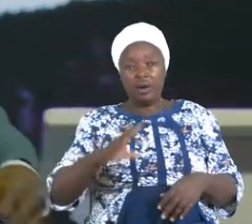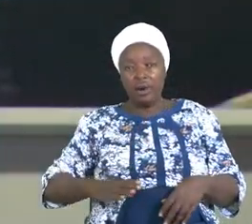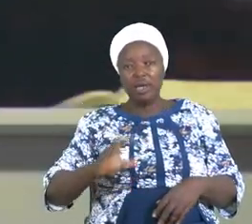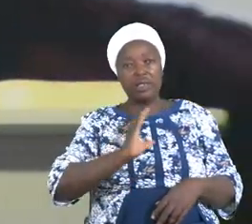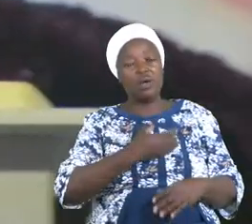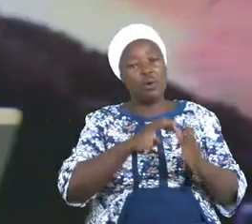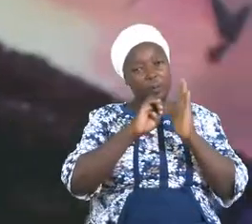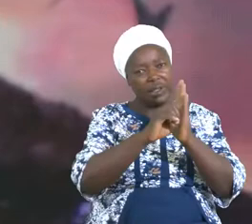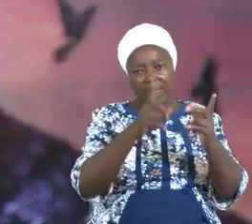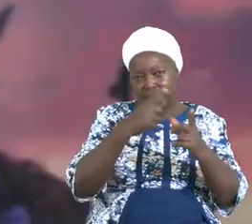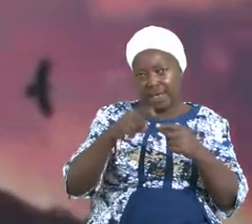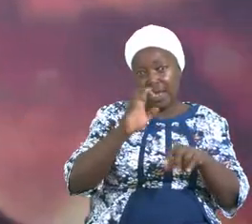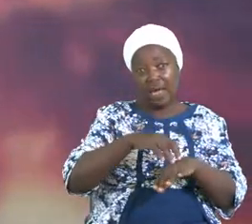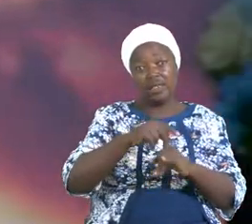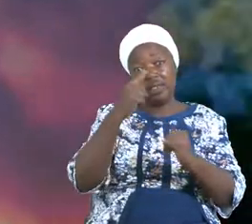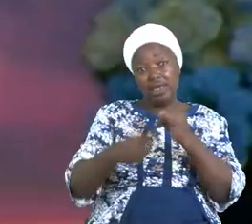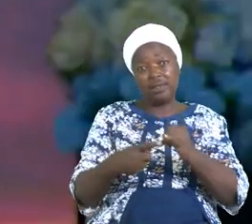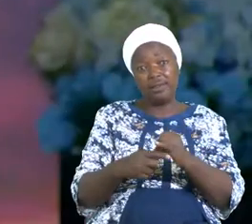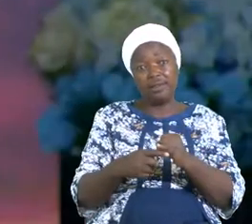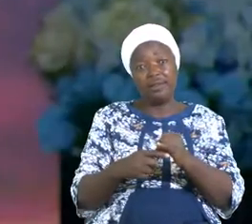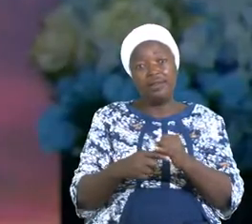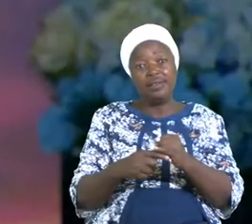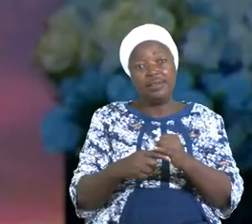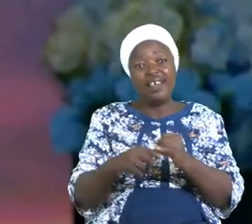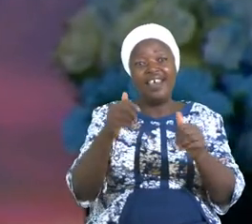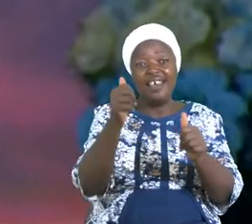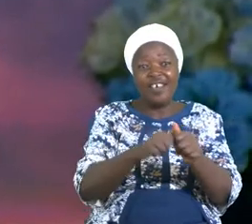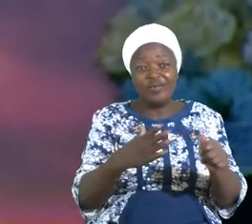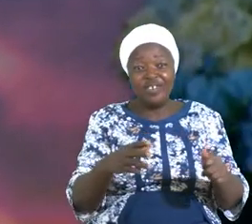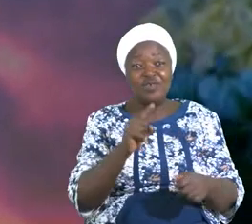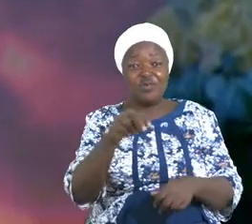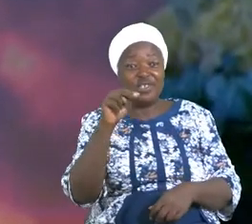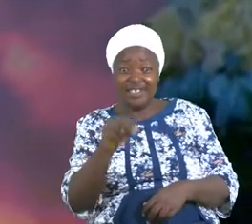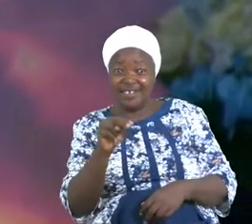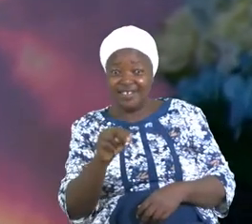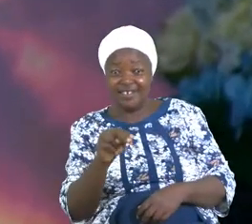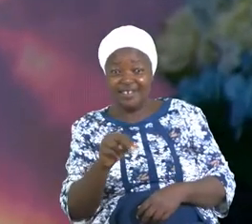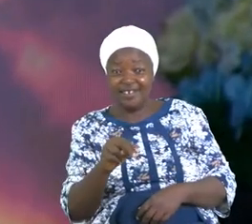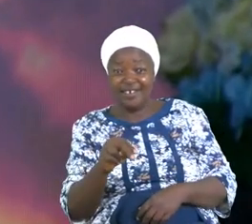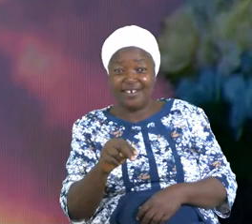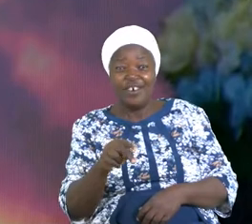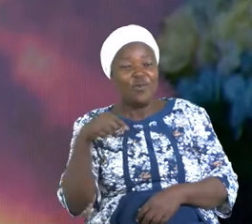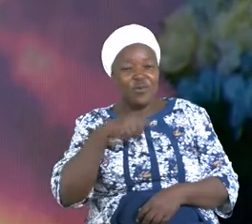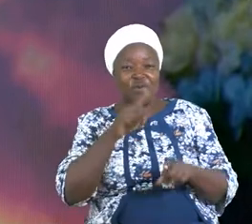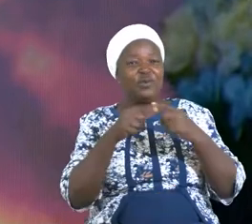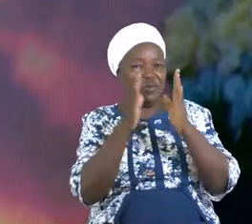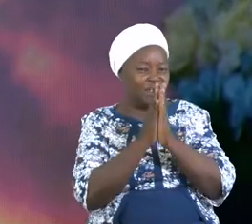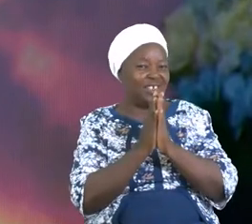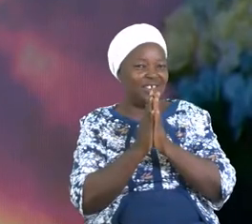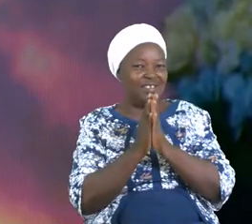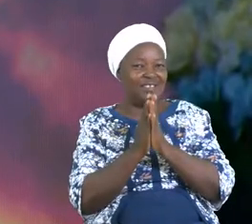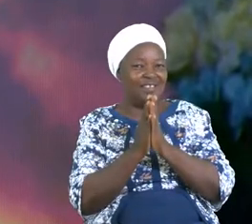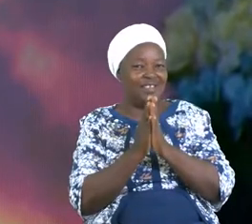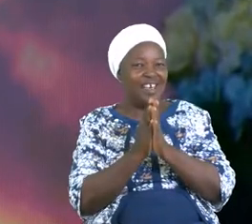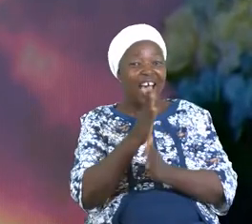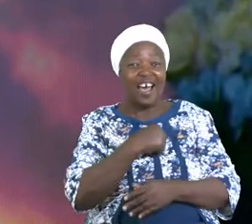at the end, everything you need, we're going to pray. And there's going